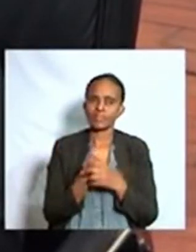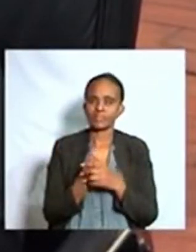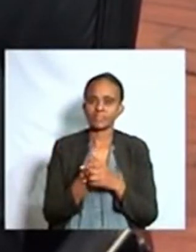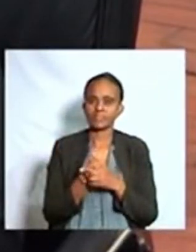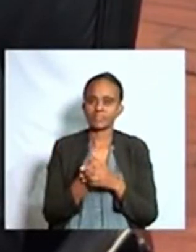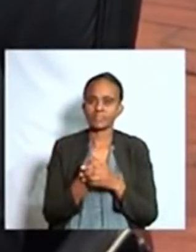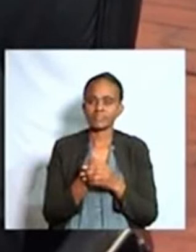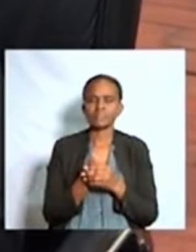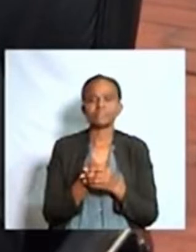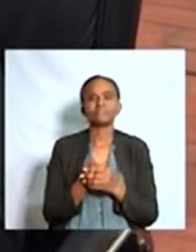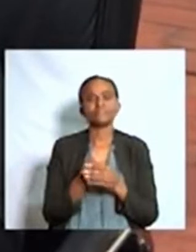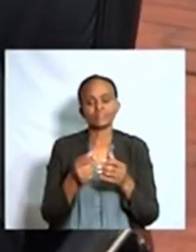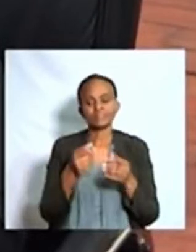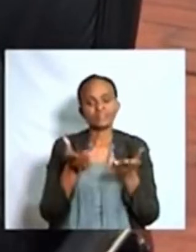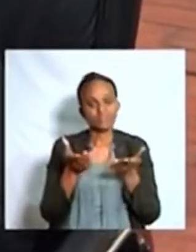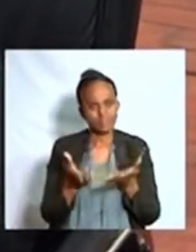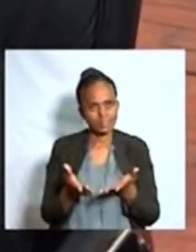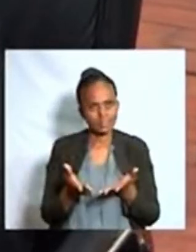the game.